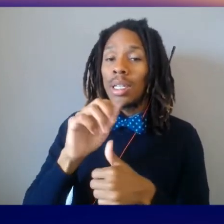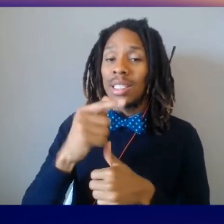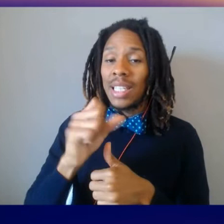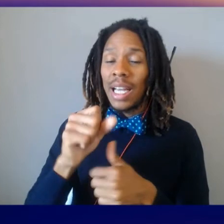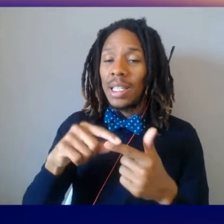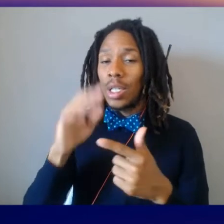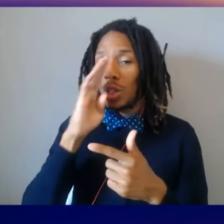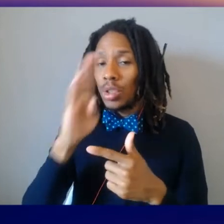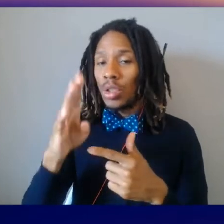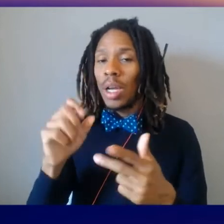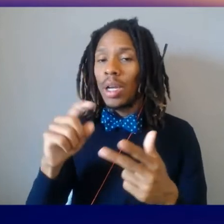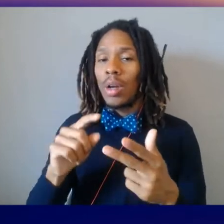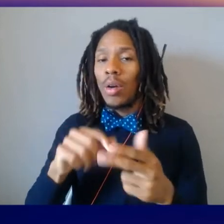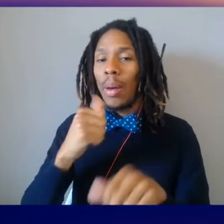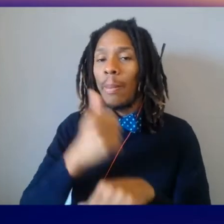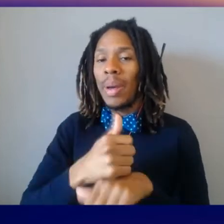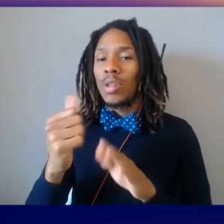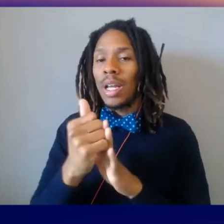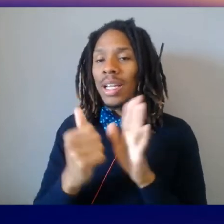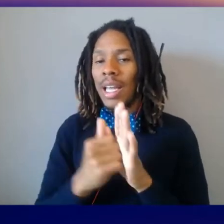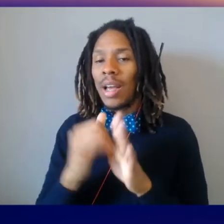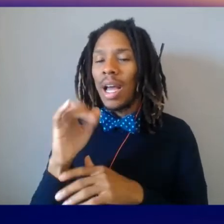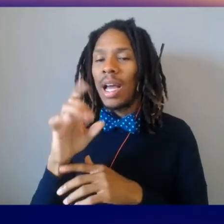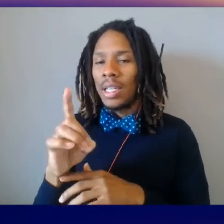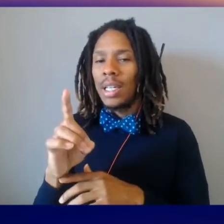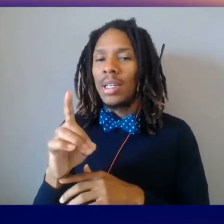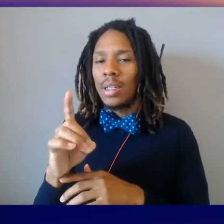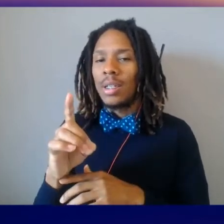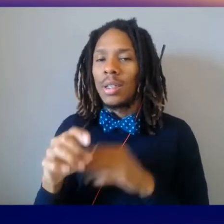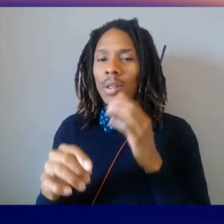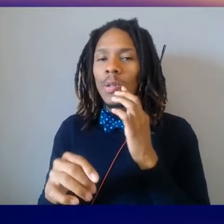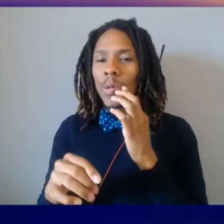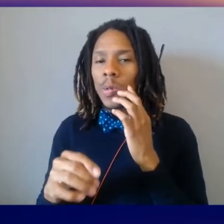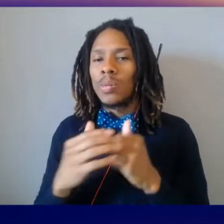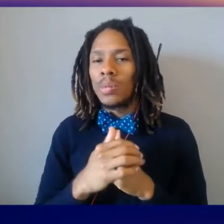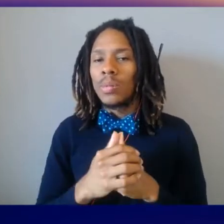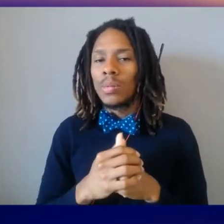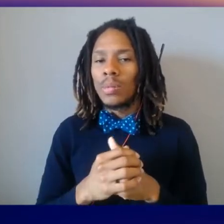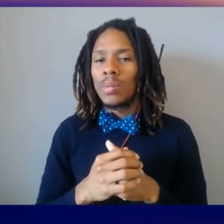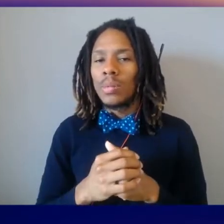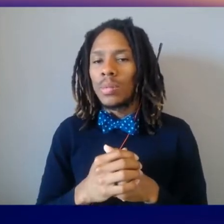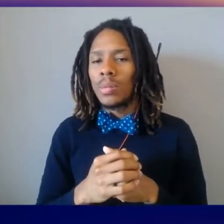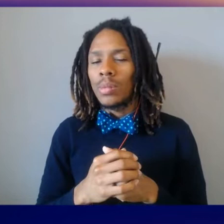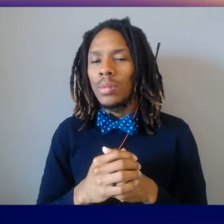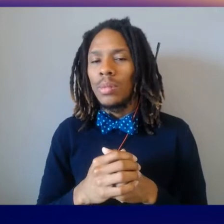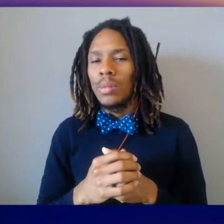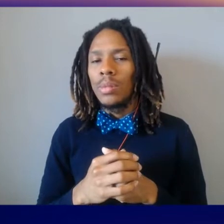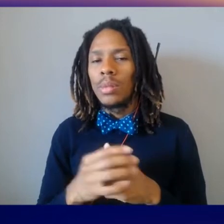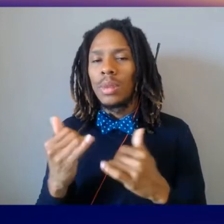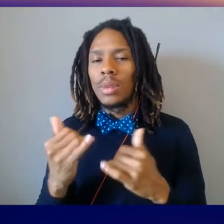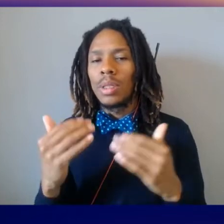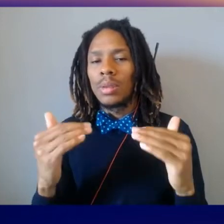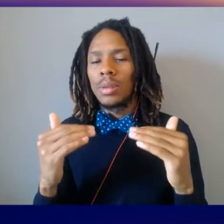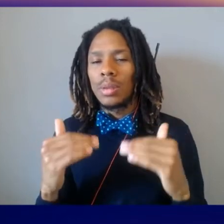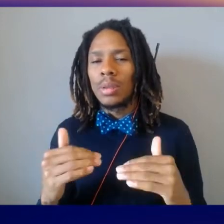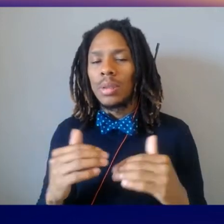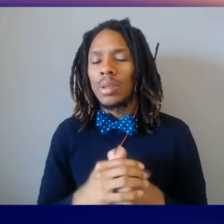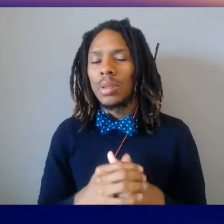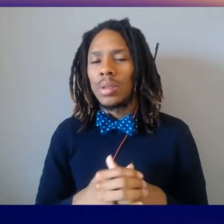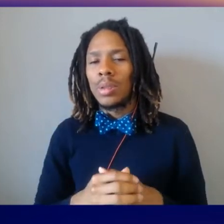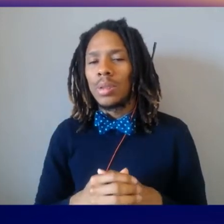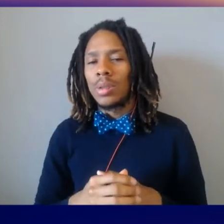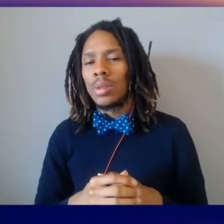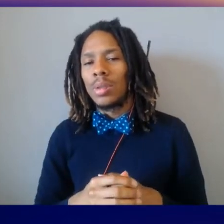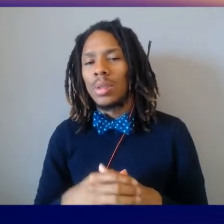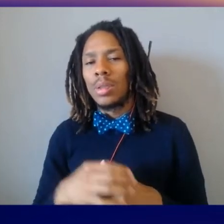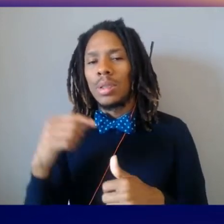through based on account ID. So let's jump into it. So this is my